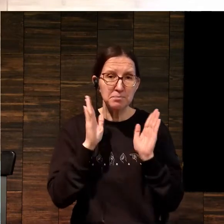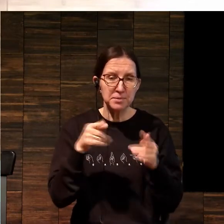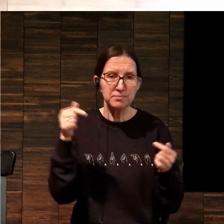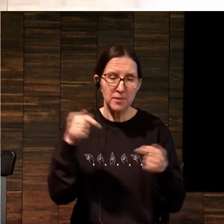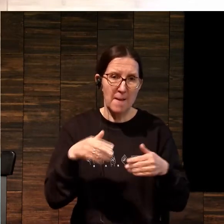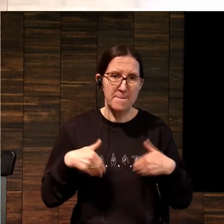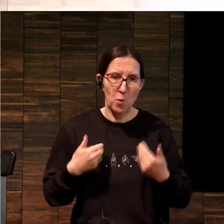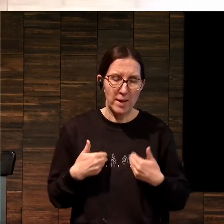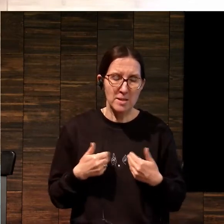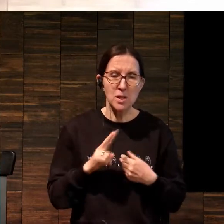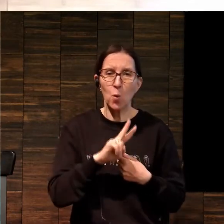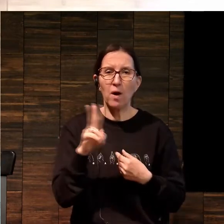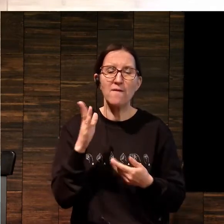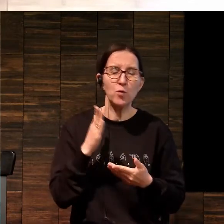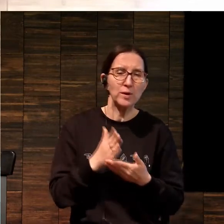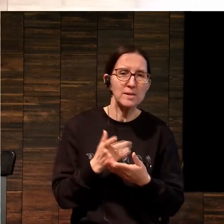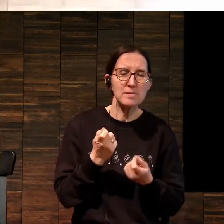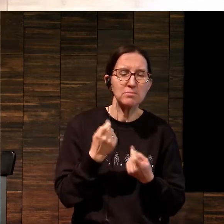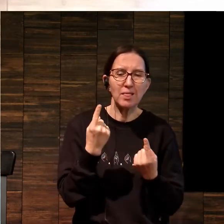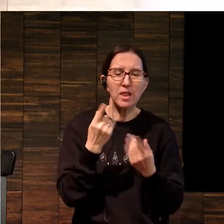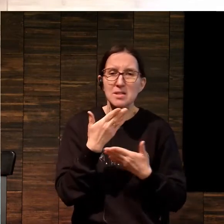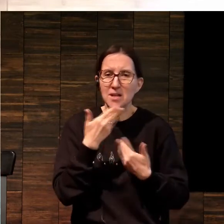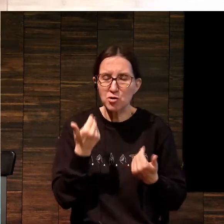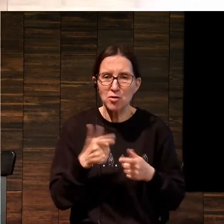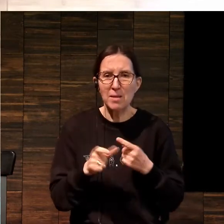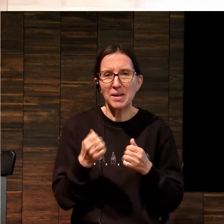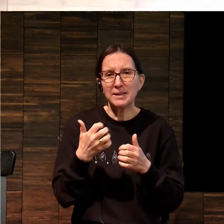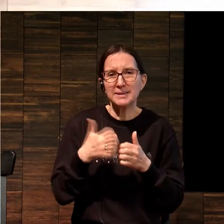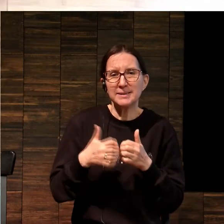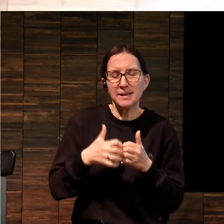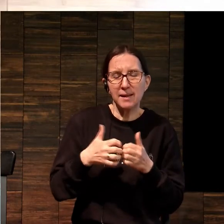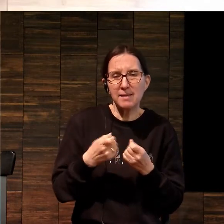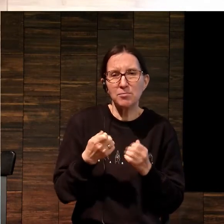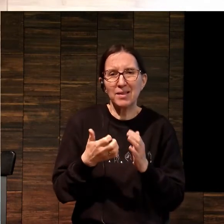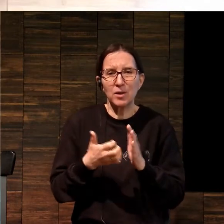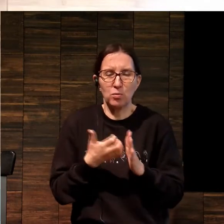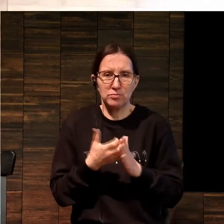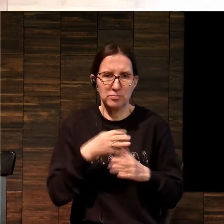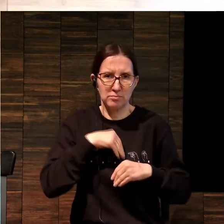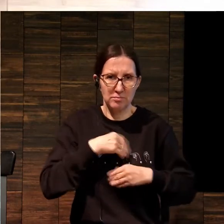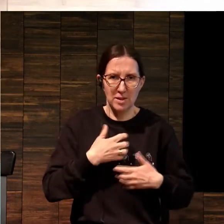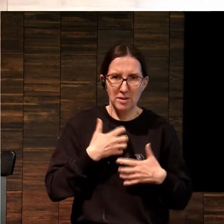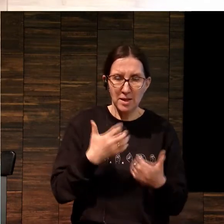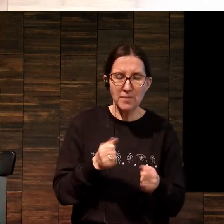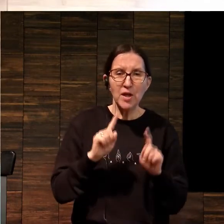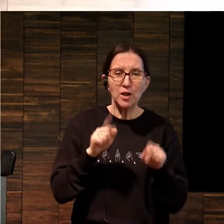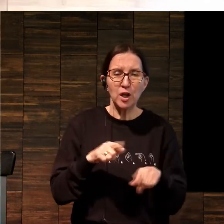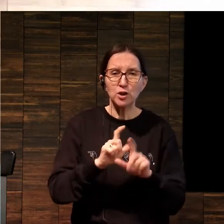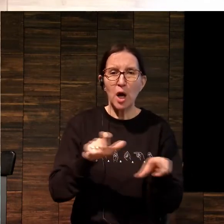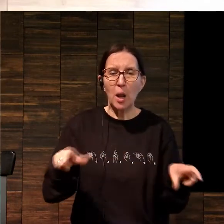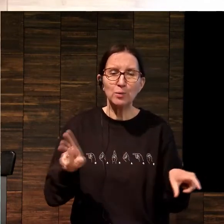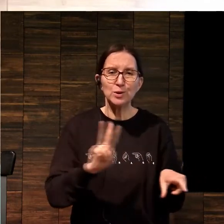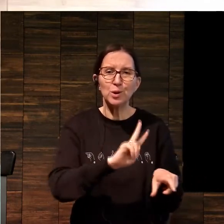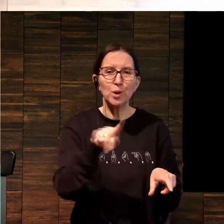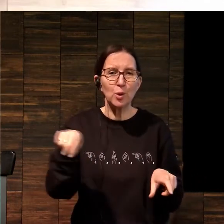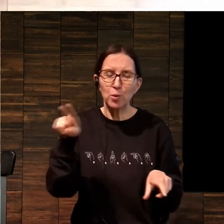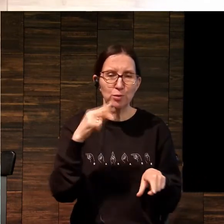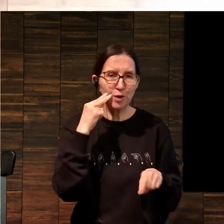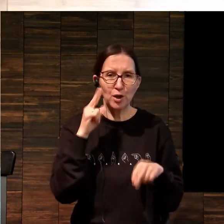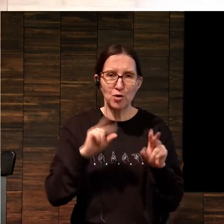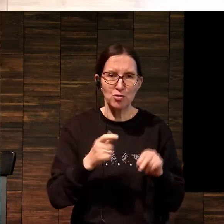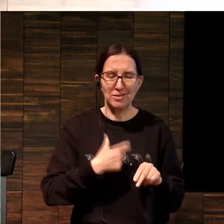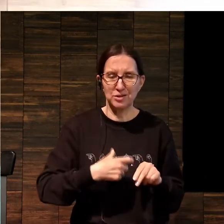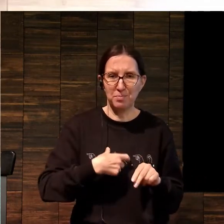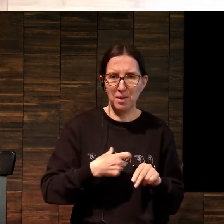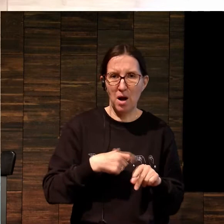disabilities, or people who might not even consider themselves disabled. You know, my mom uses an iPhone with